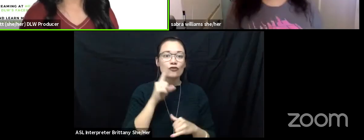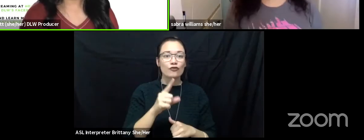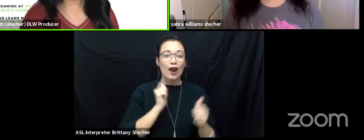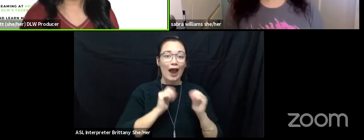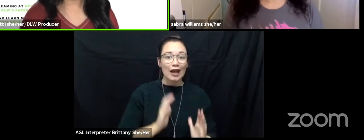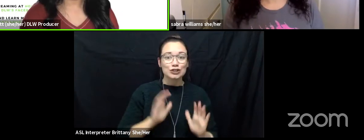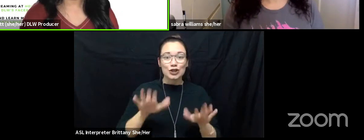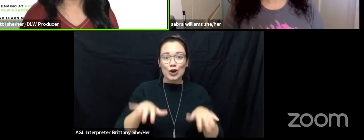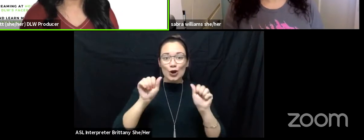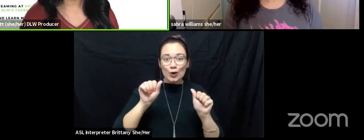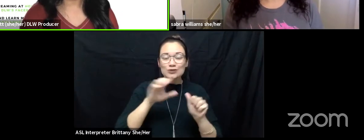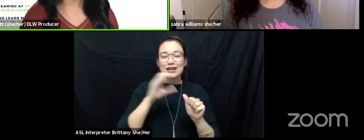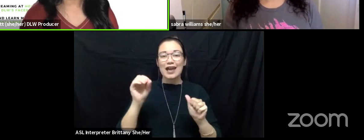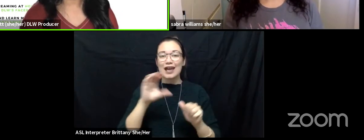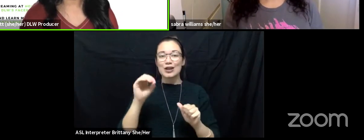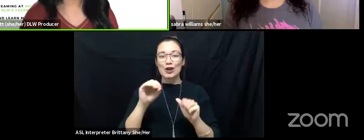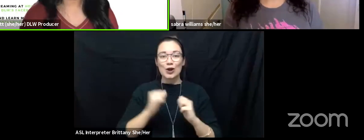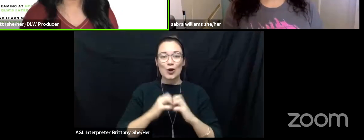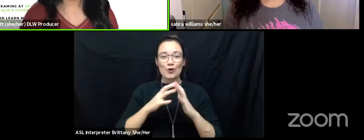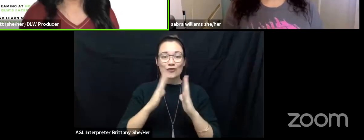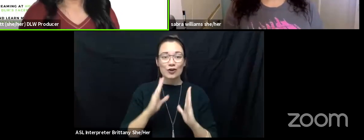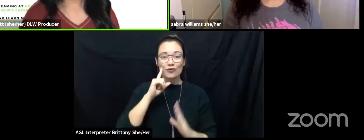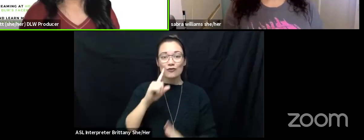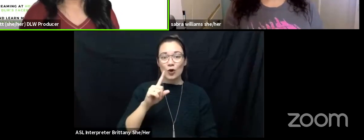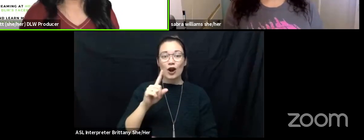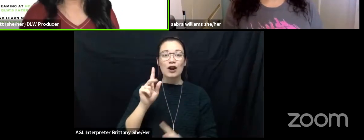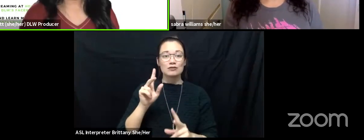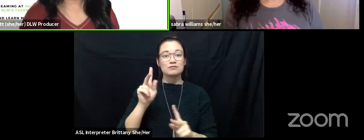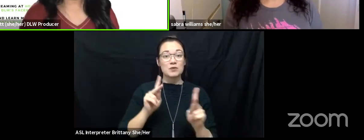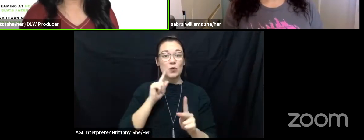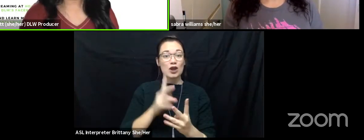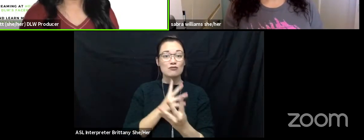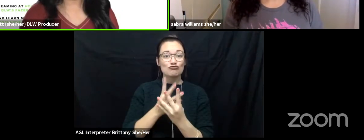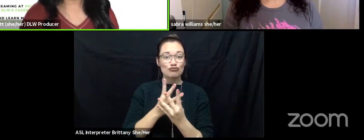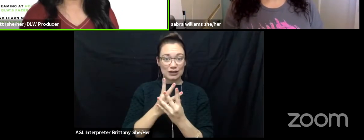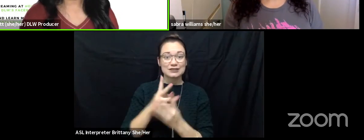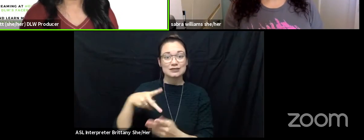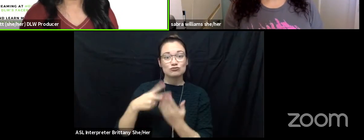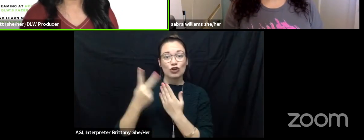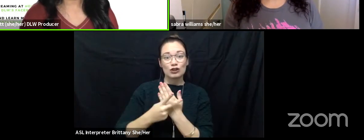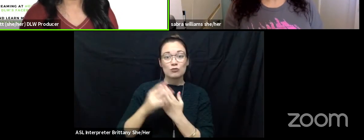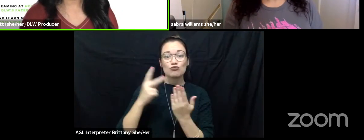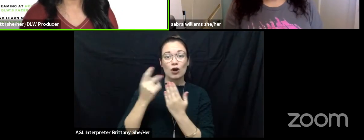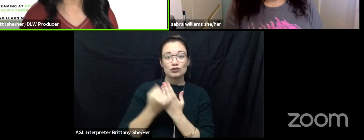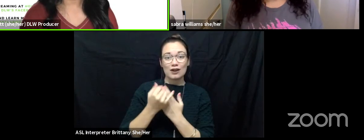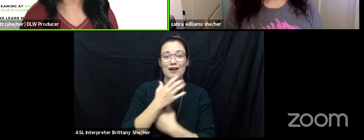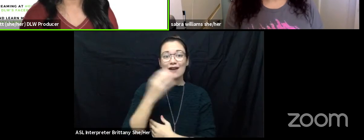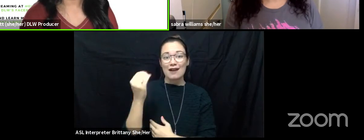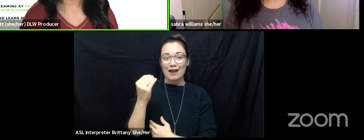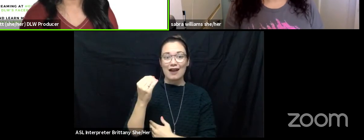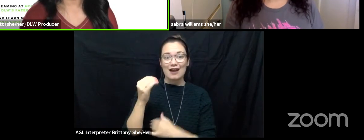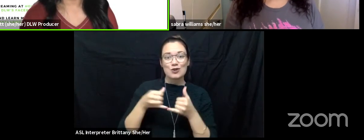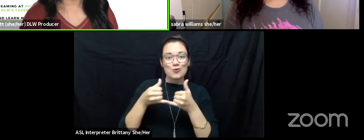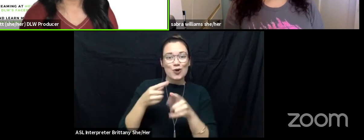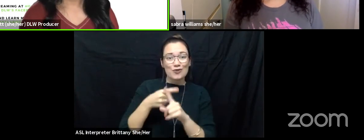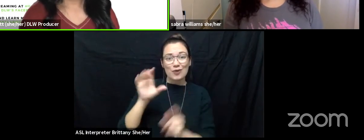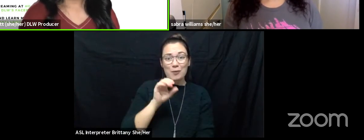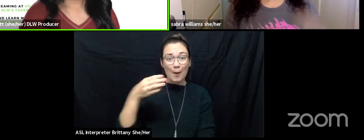and co-founder of the Actors Gang Prison Project, including being named by President Obama a champion of change in